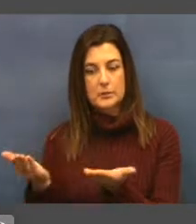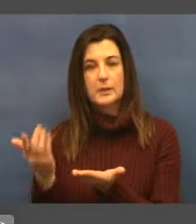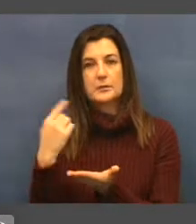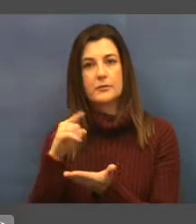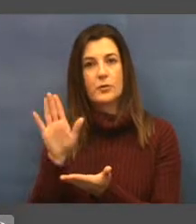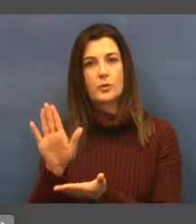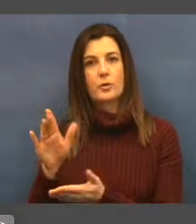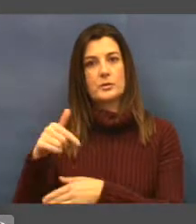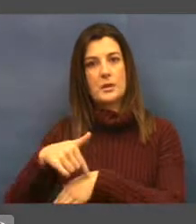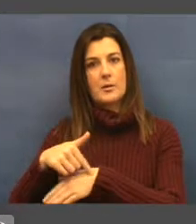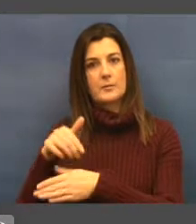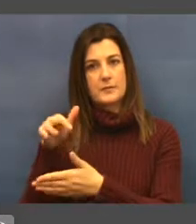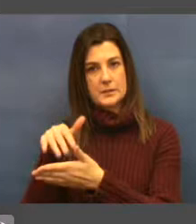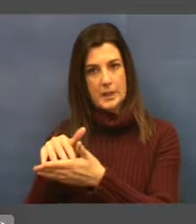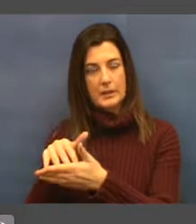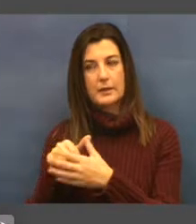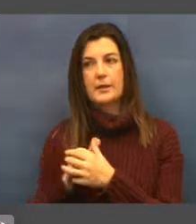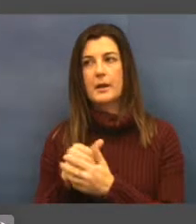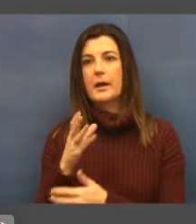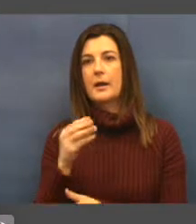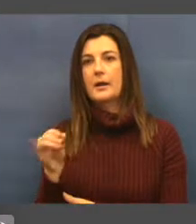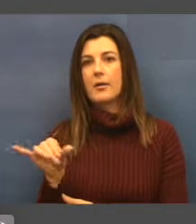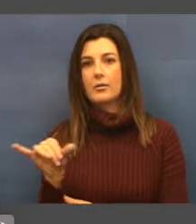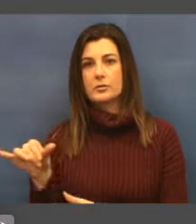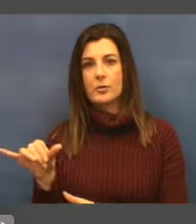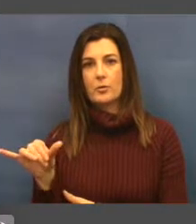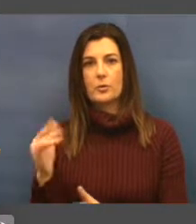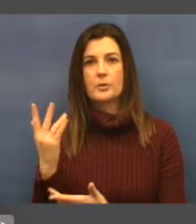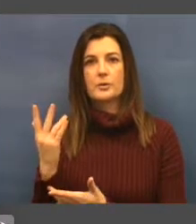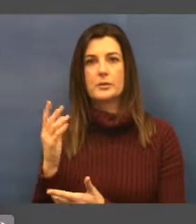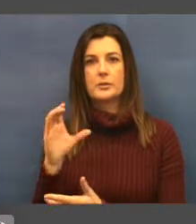study, and also childcare.